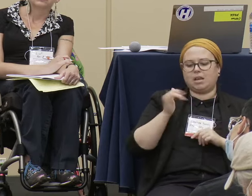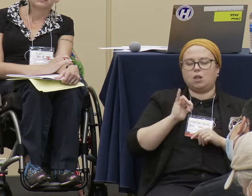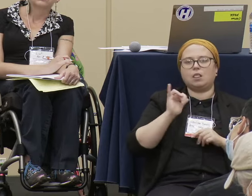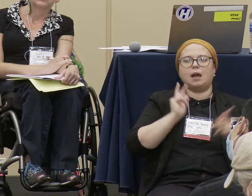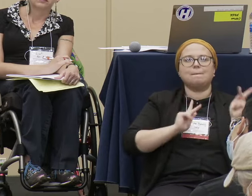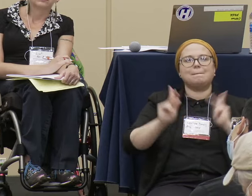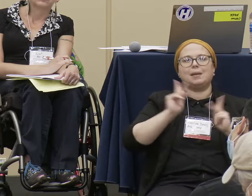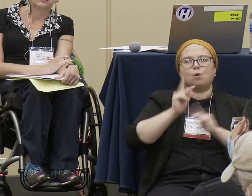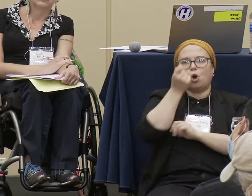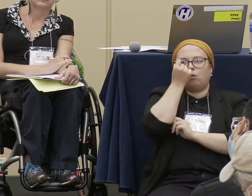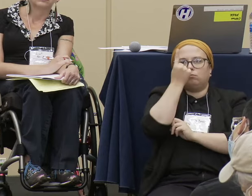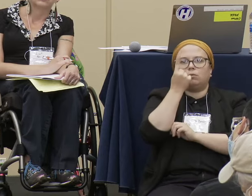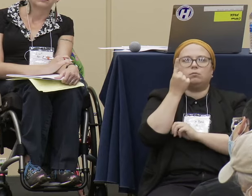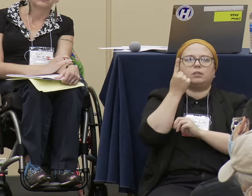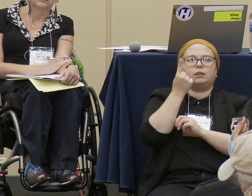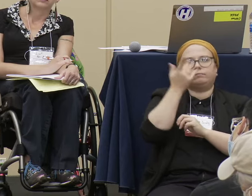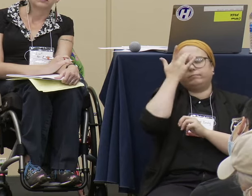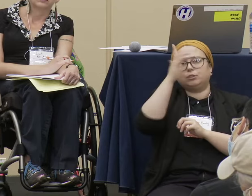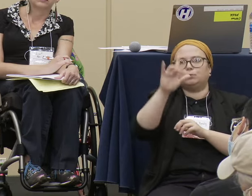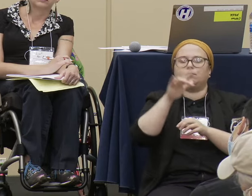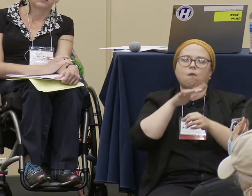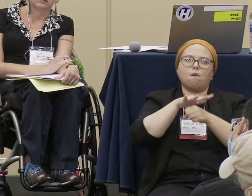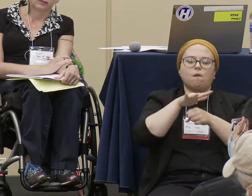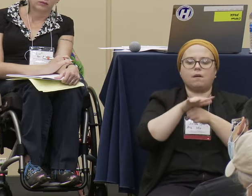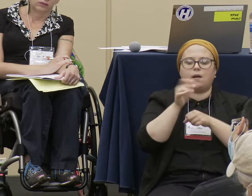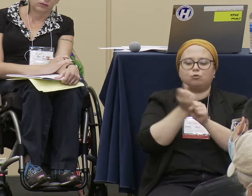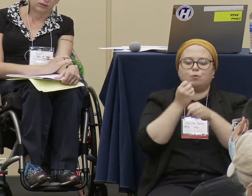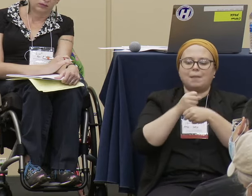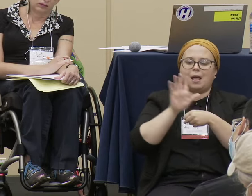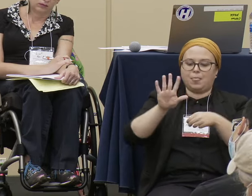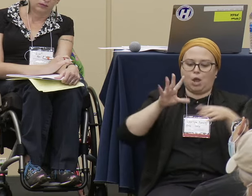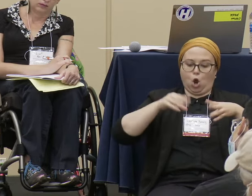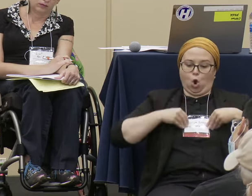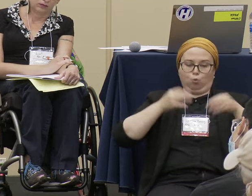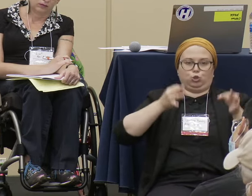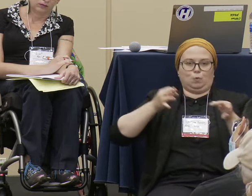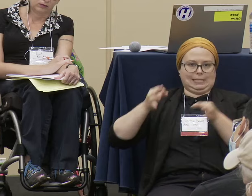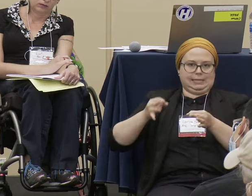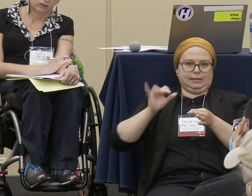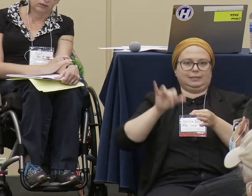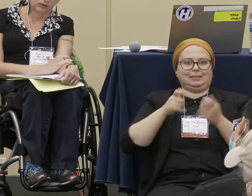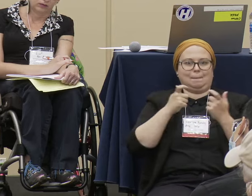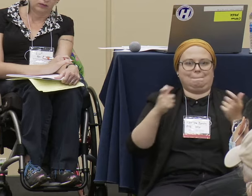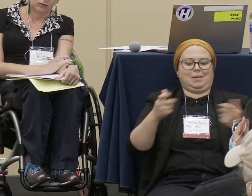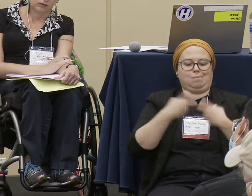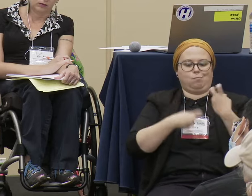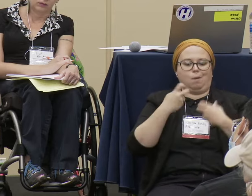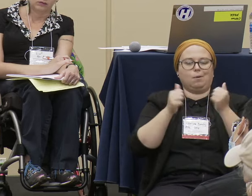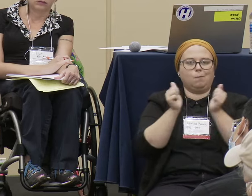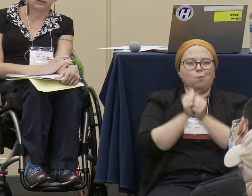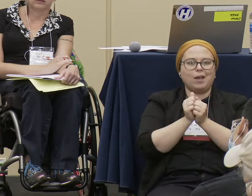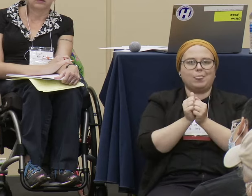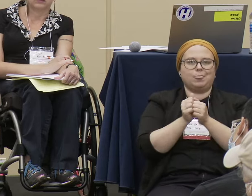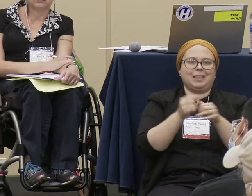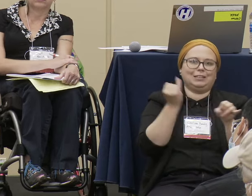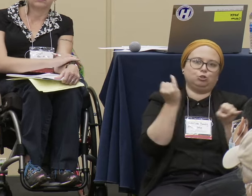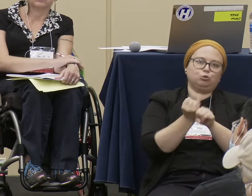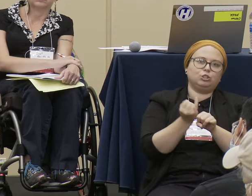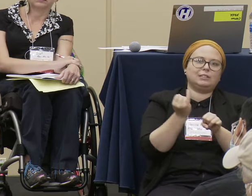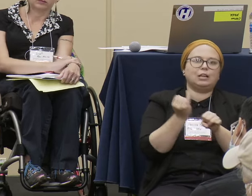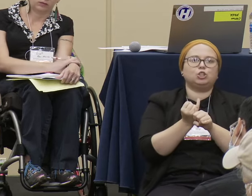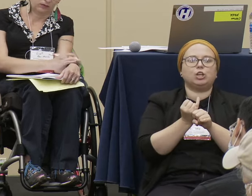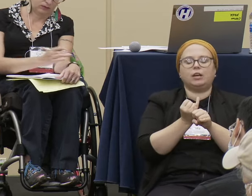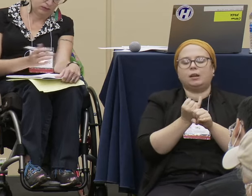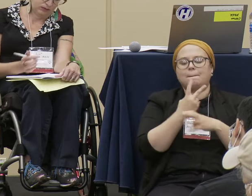own choices. And that's really like one of the major problems with institutionalization, both in, you